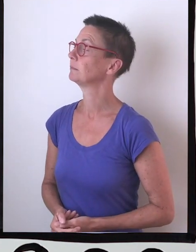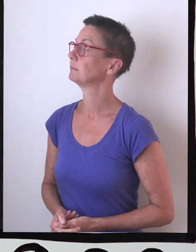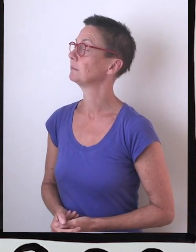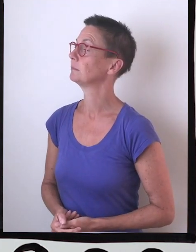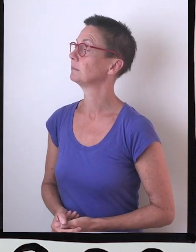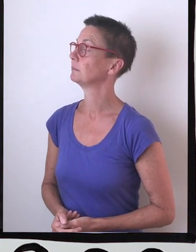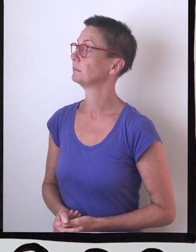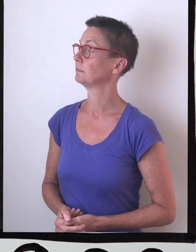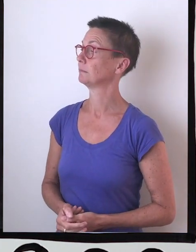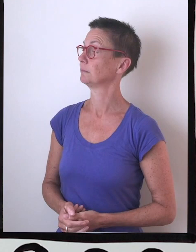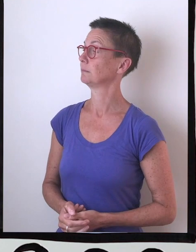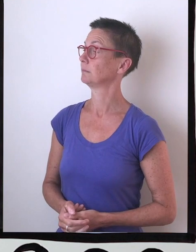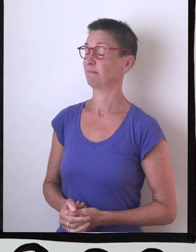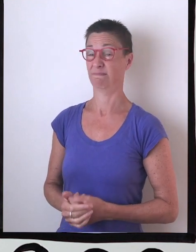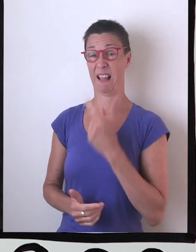hand.